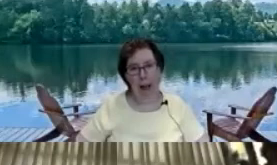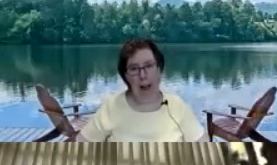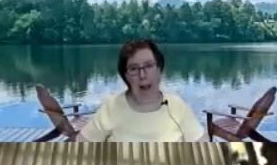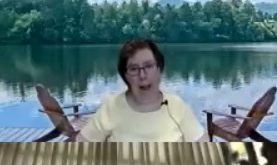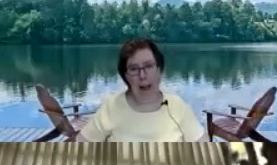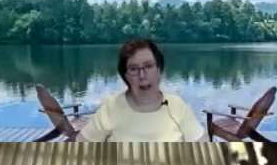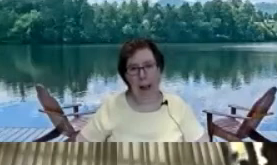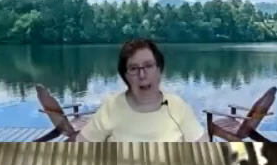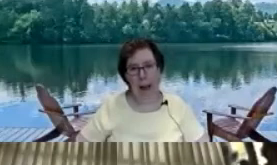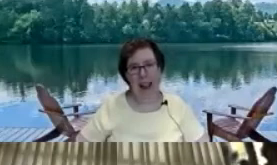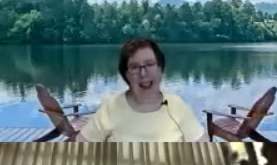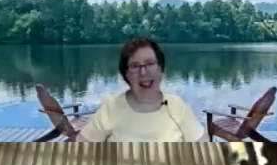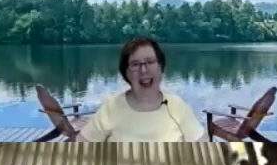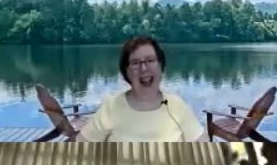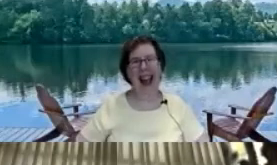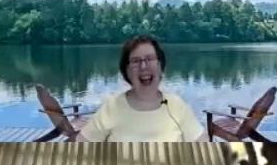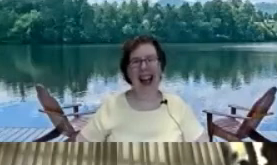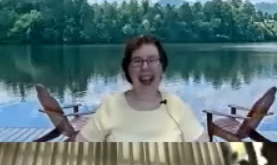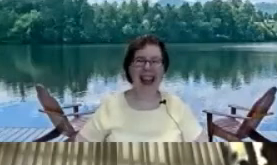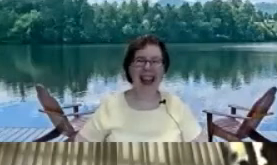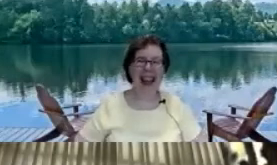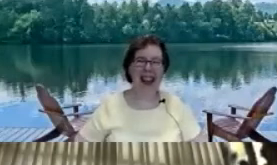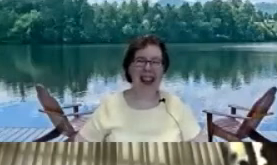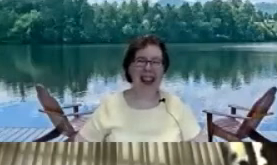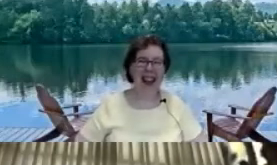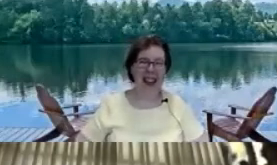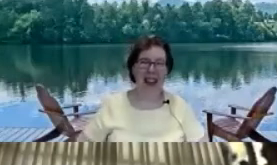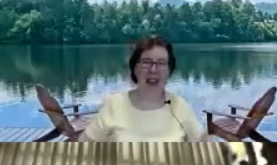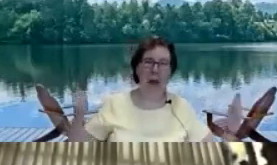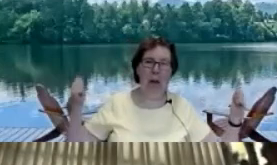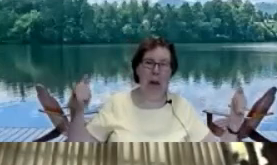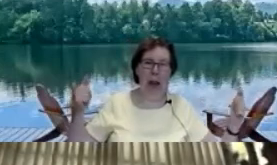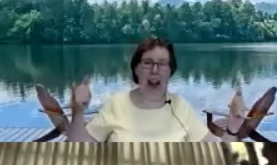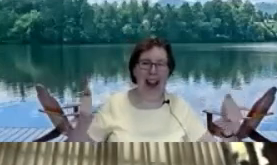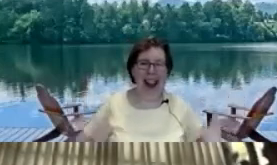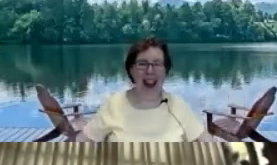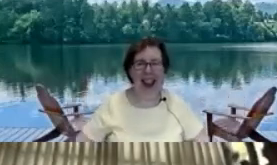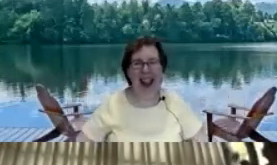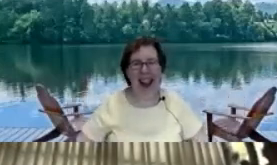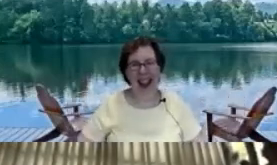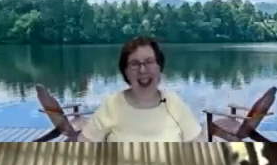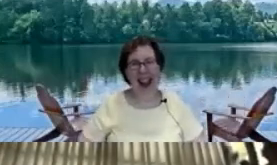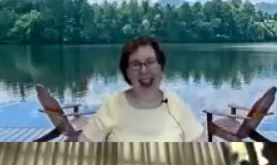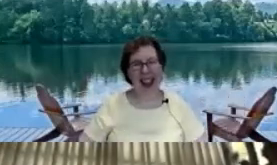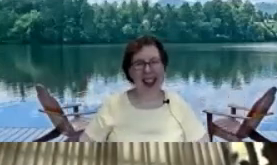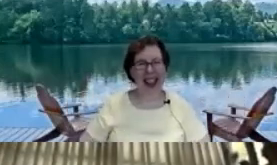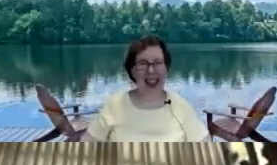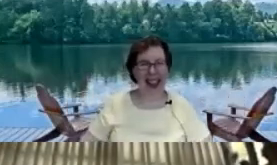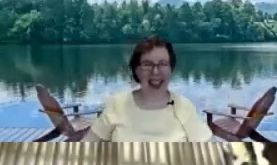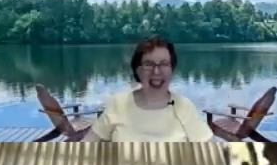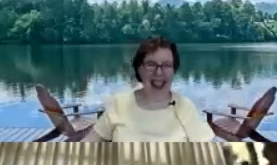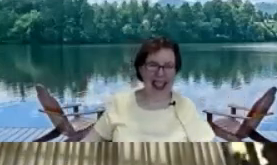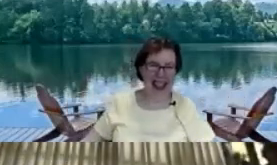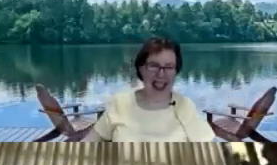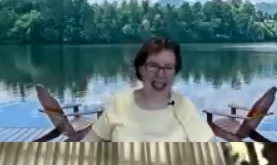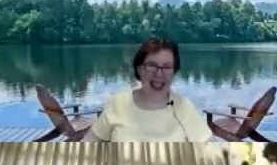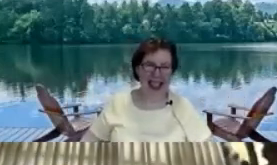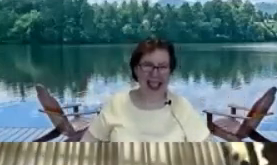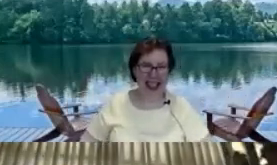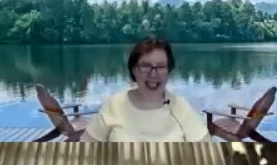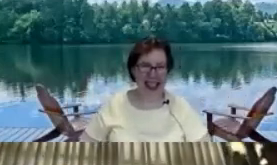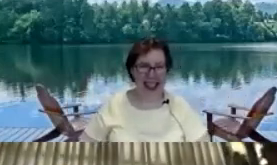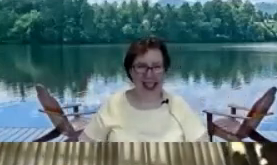dark. And thing that you brought up that I noticed when looking at this, so he's wearing red shorts